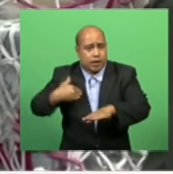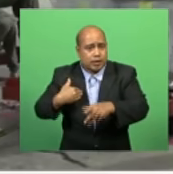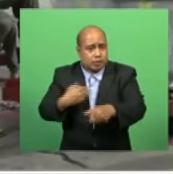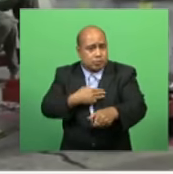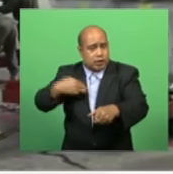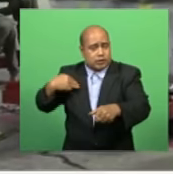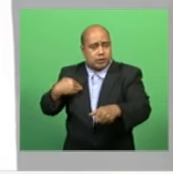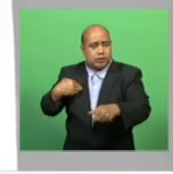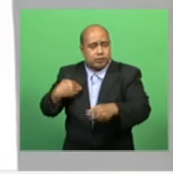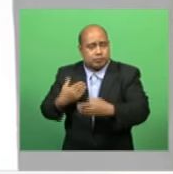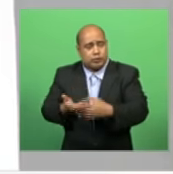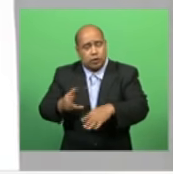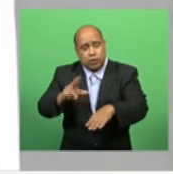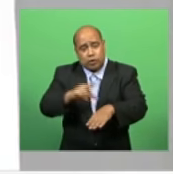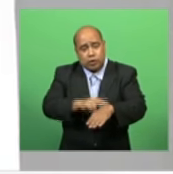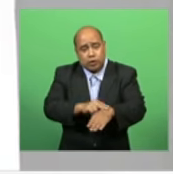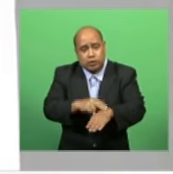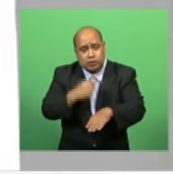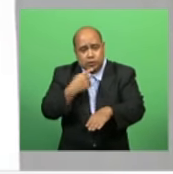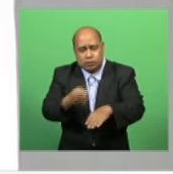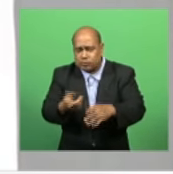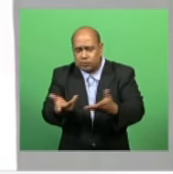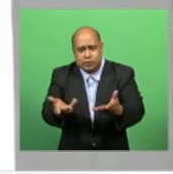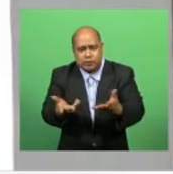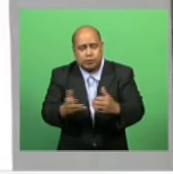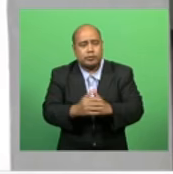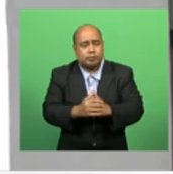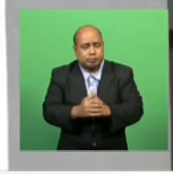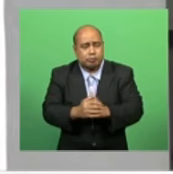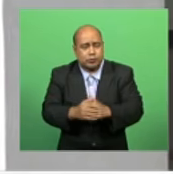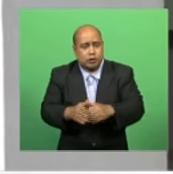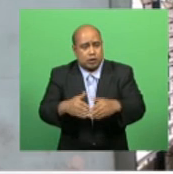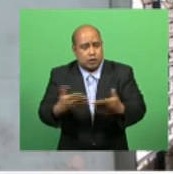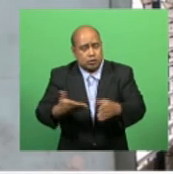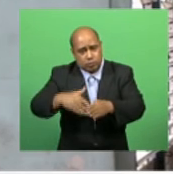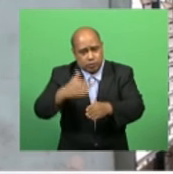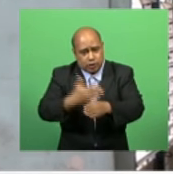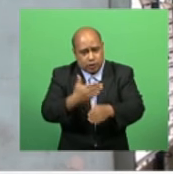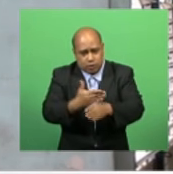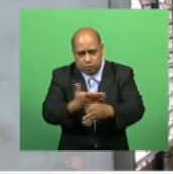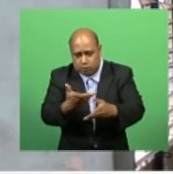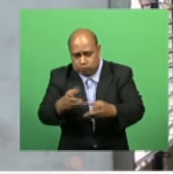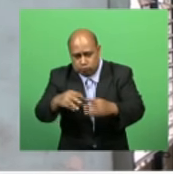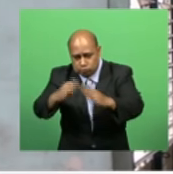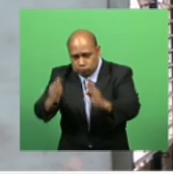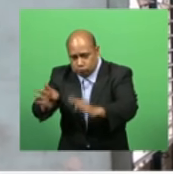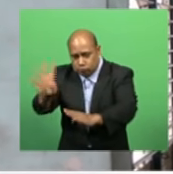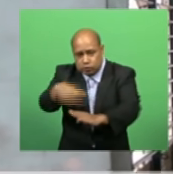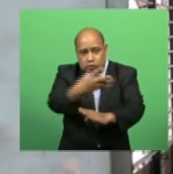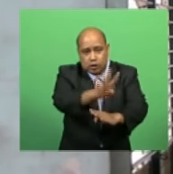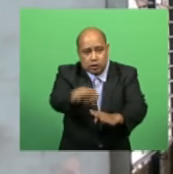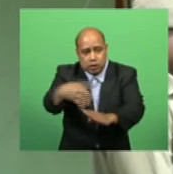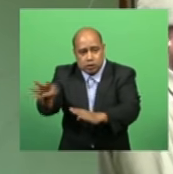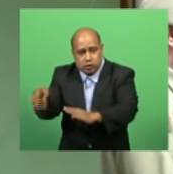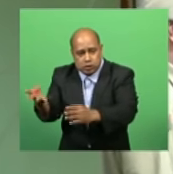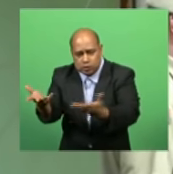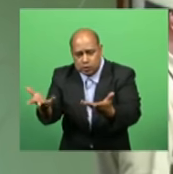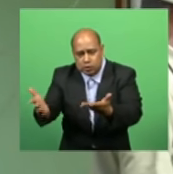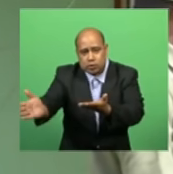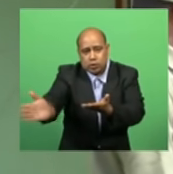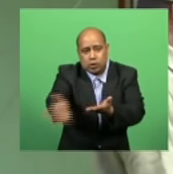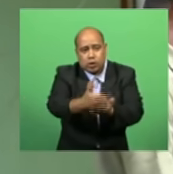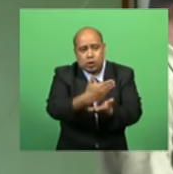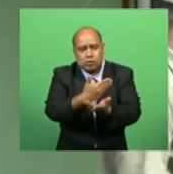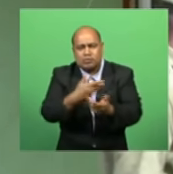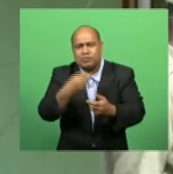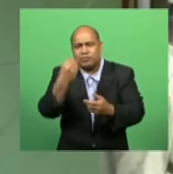Wangainambete says the mobile team are currently on the ground conducting house checks and collecting swabs from those displaying any symptoms. We also know that we